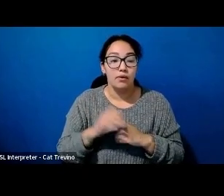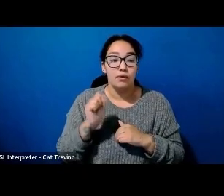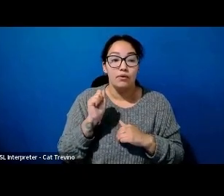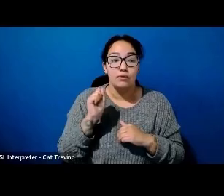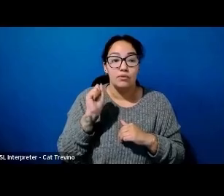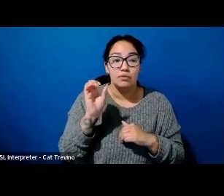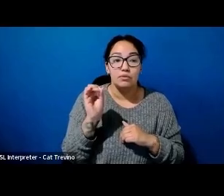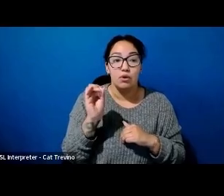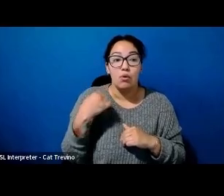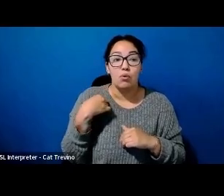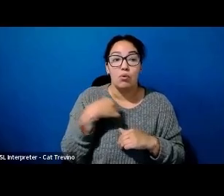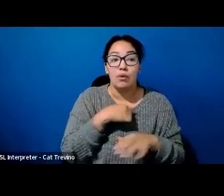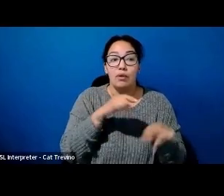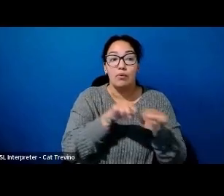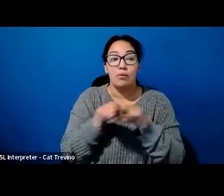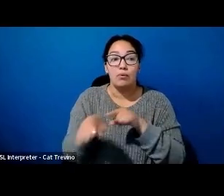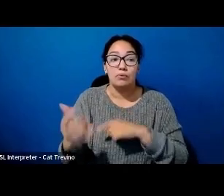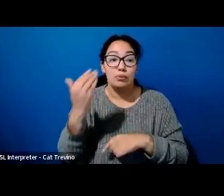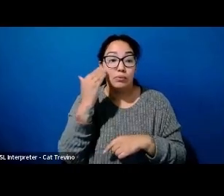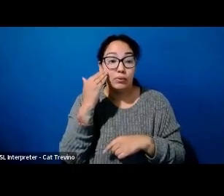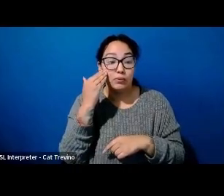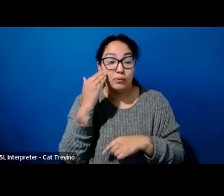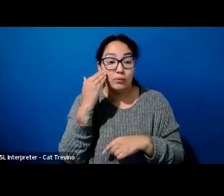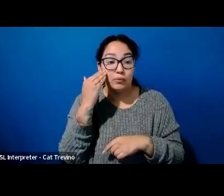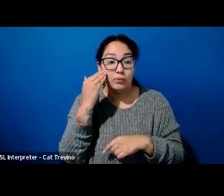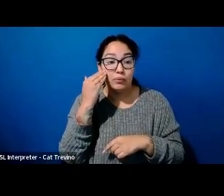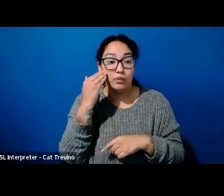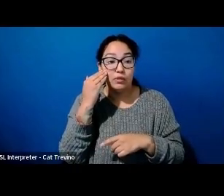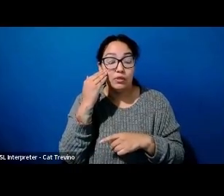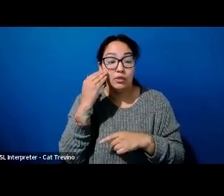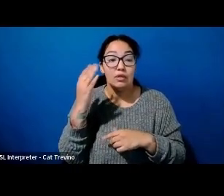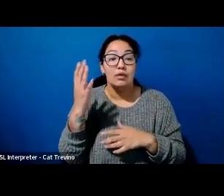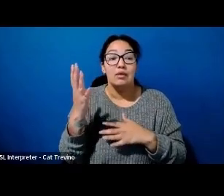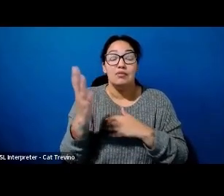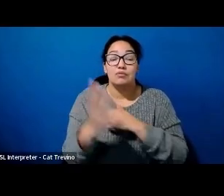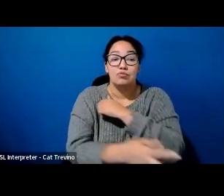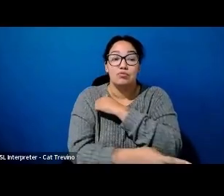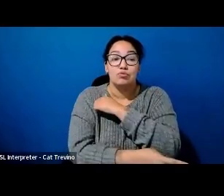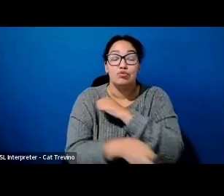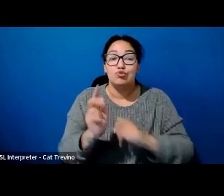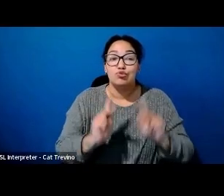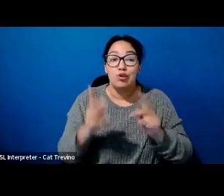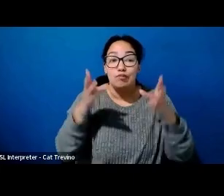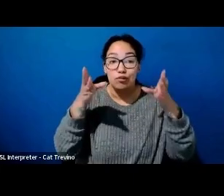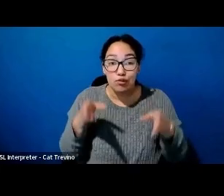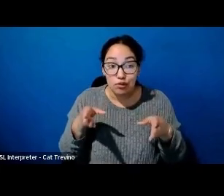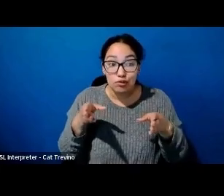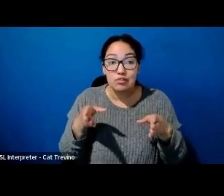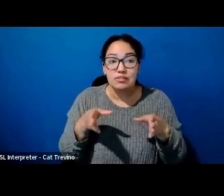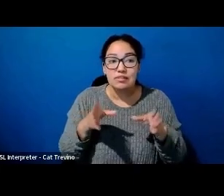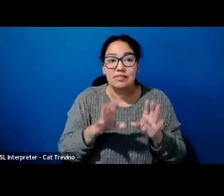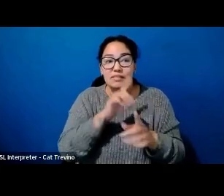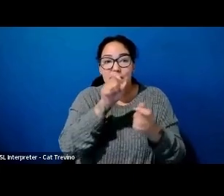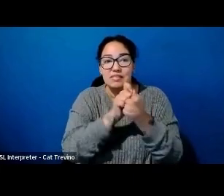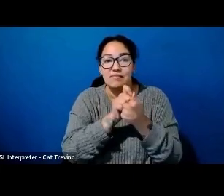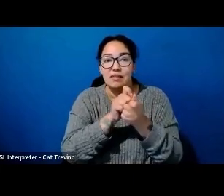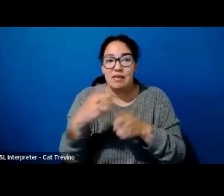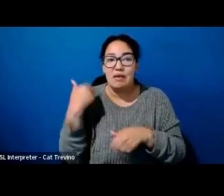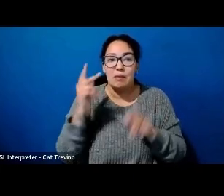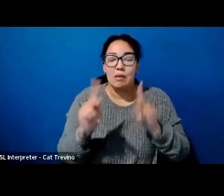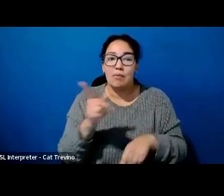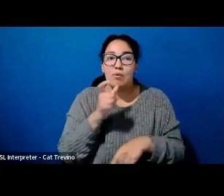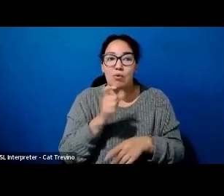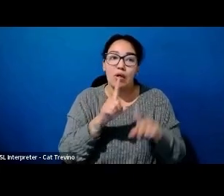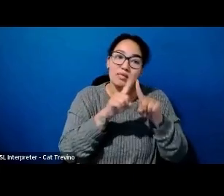So we also know that traffickers very specifically target young people who are dependent or addicted